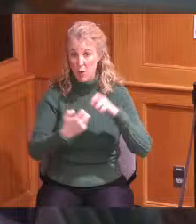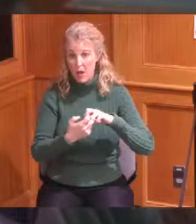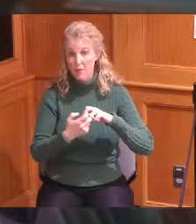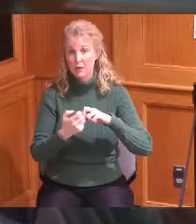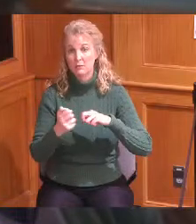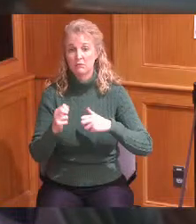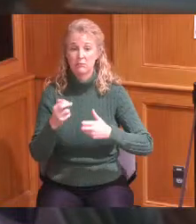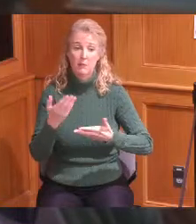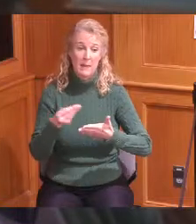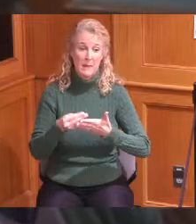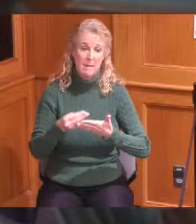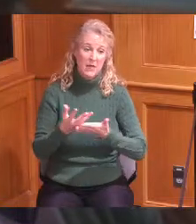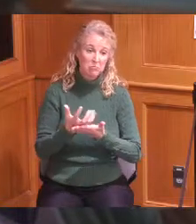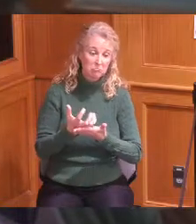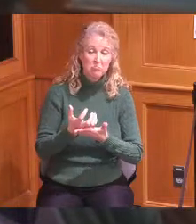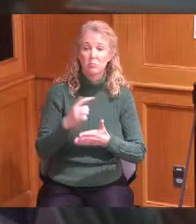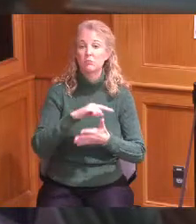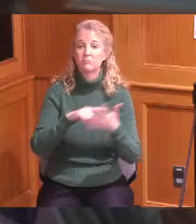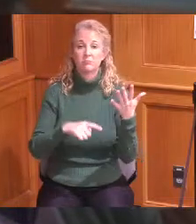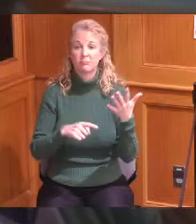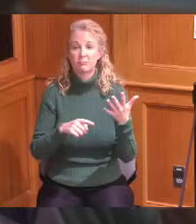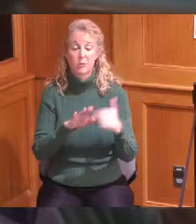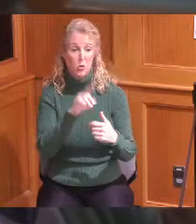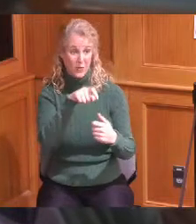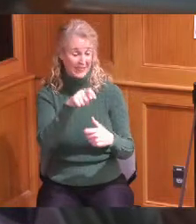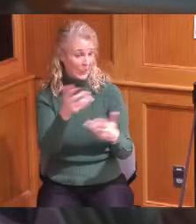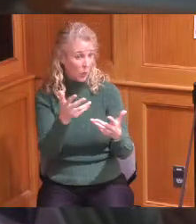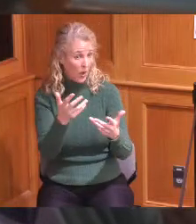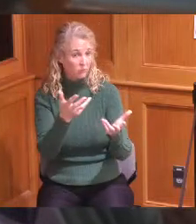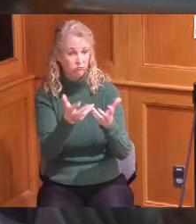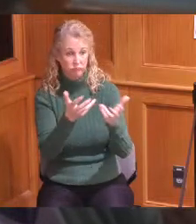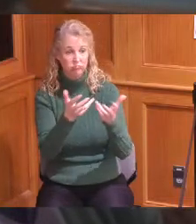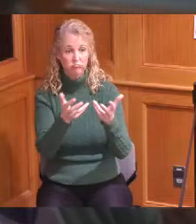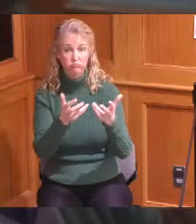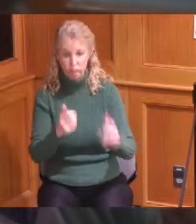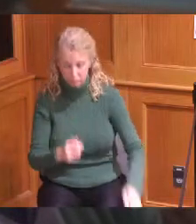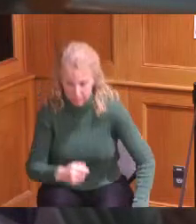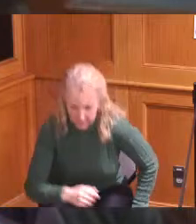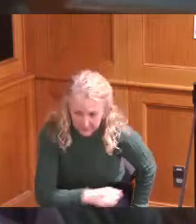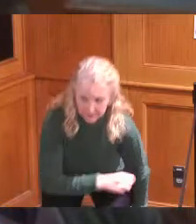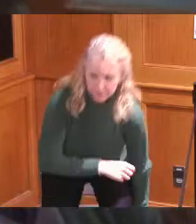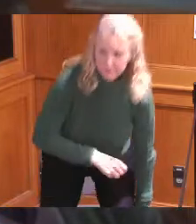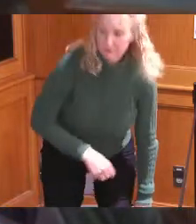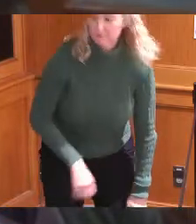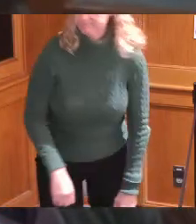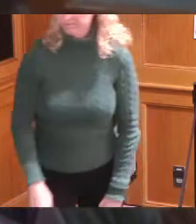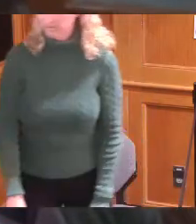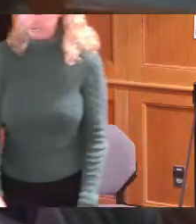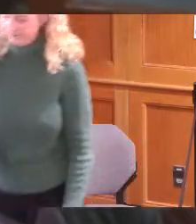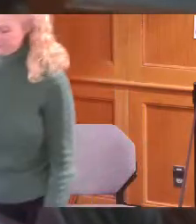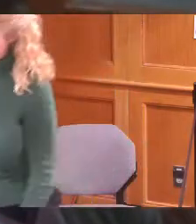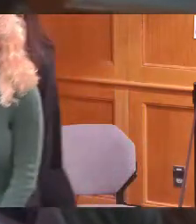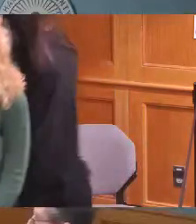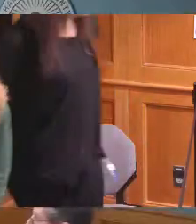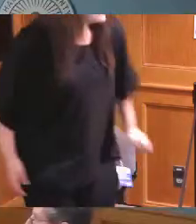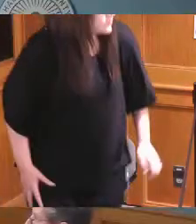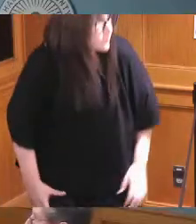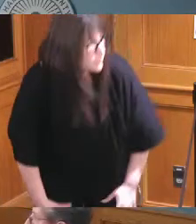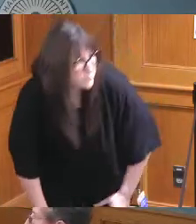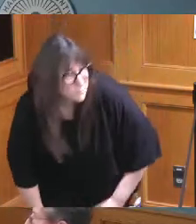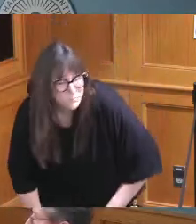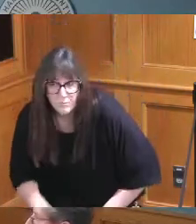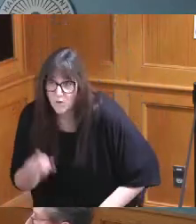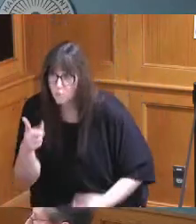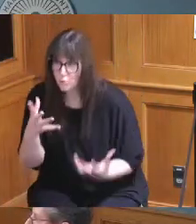are panhandling in the downtown area, see what their needs are, and try to get them connected to those needs. Thank you. Did you have something to